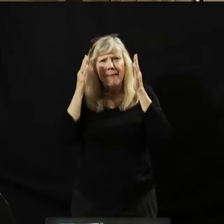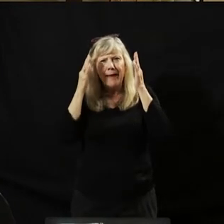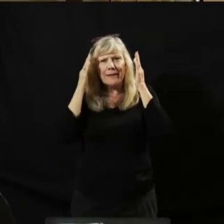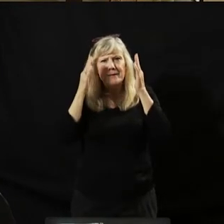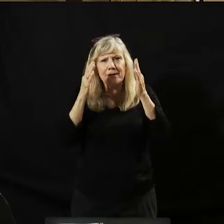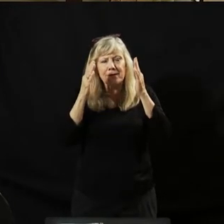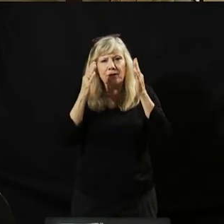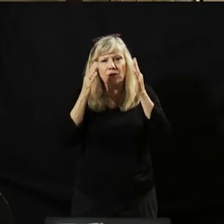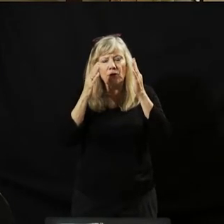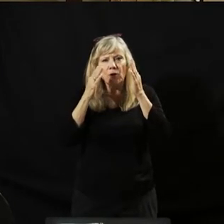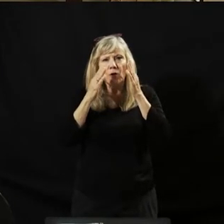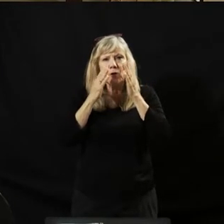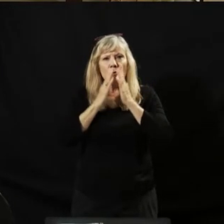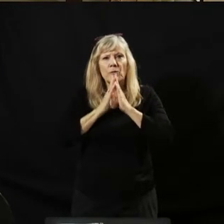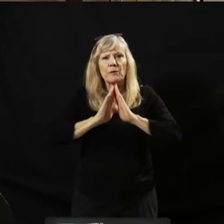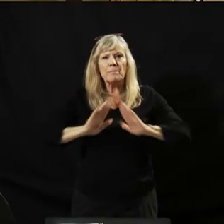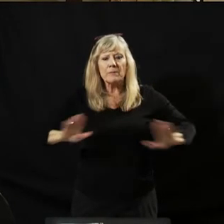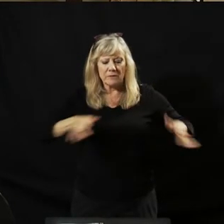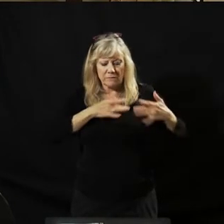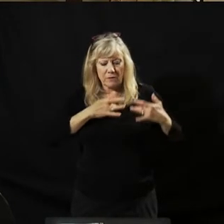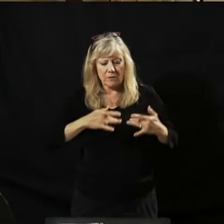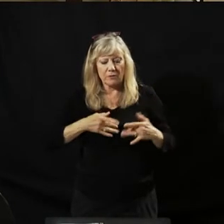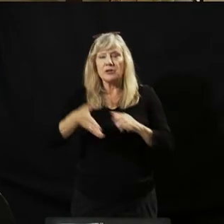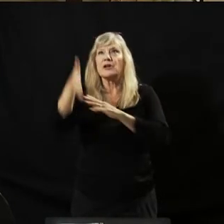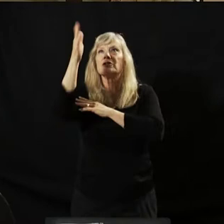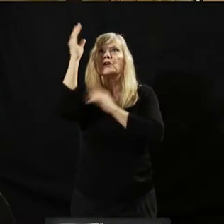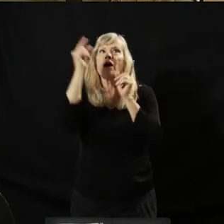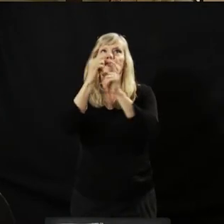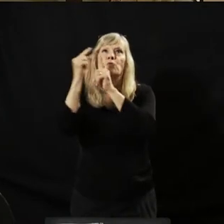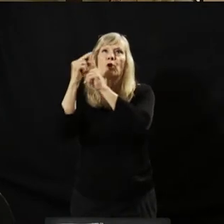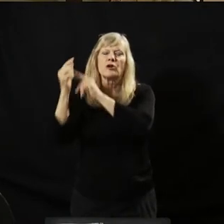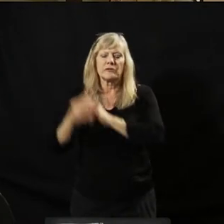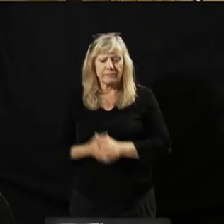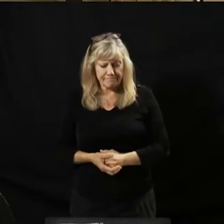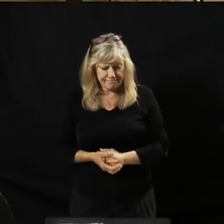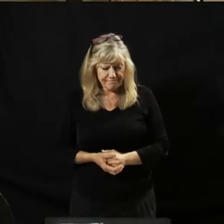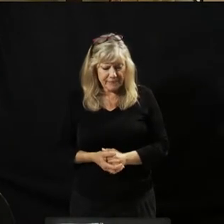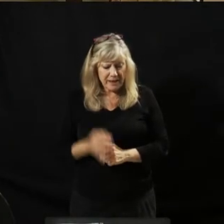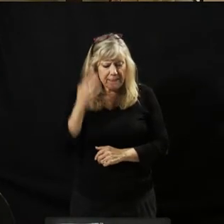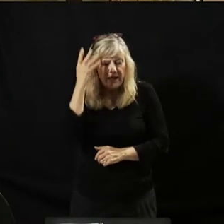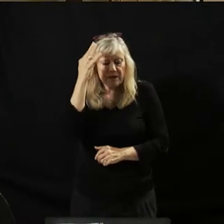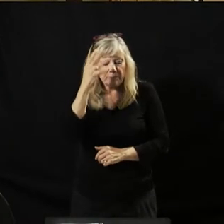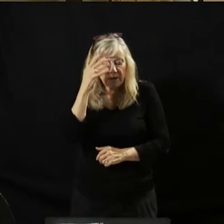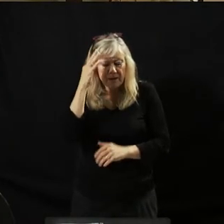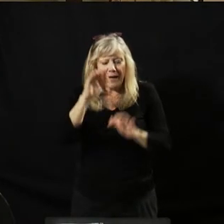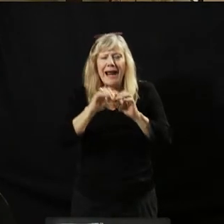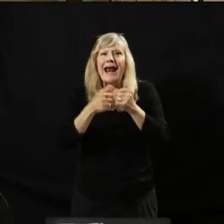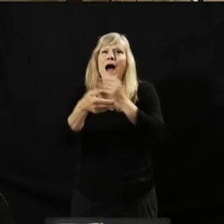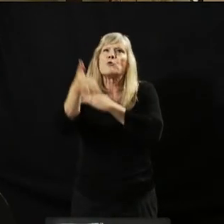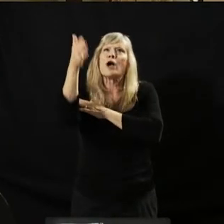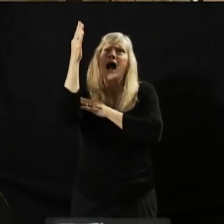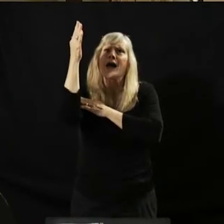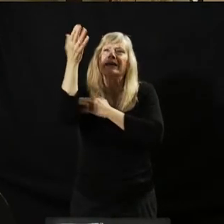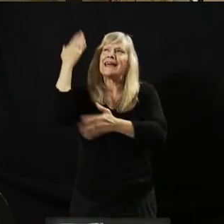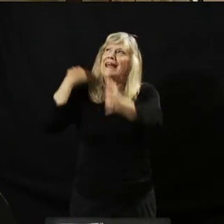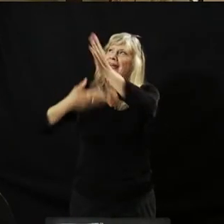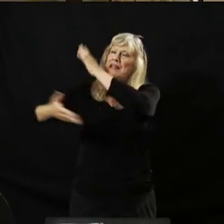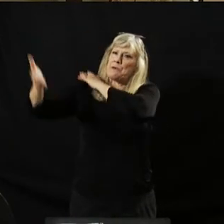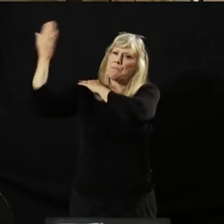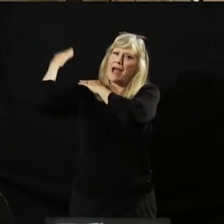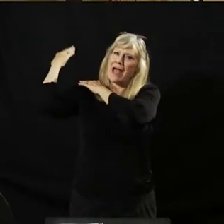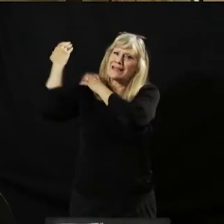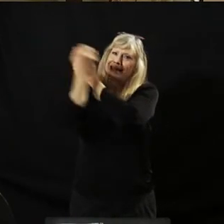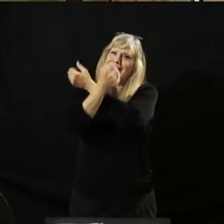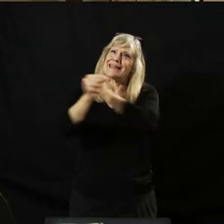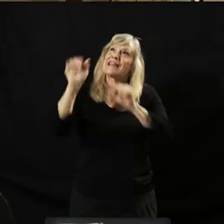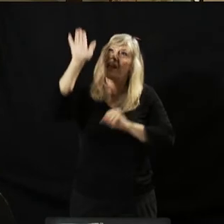quiet hearts to the Word of God. Let us meditate on how God, in times past, saved his